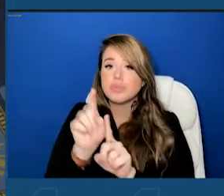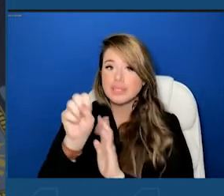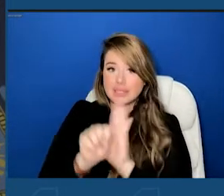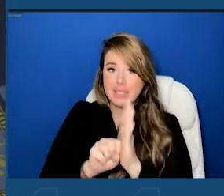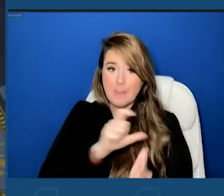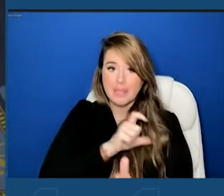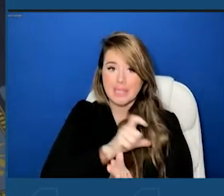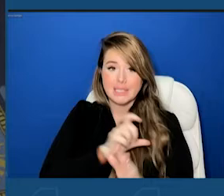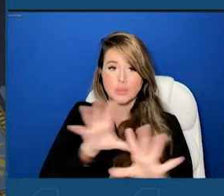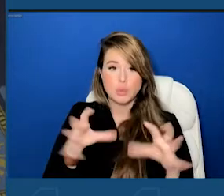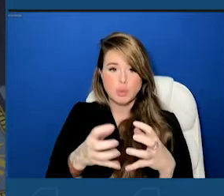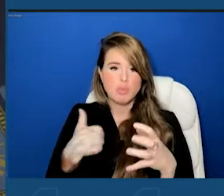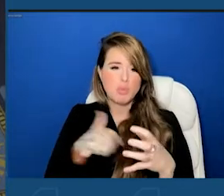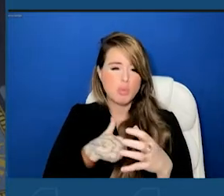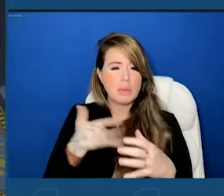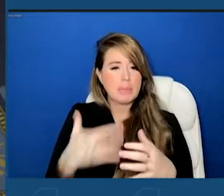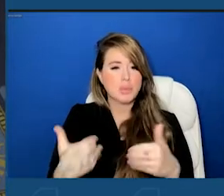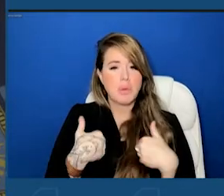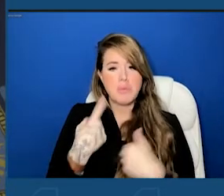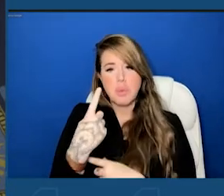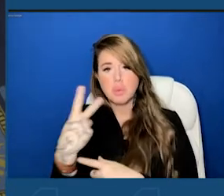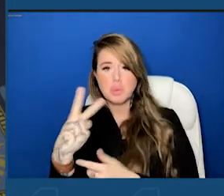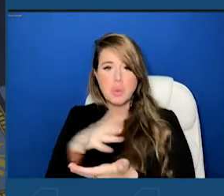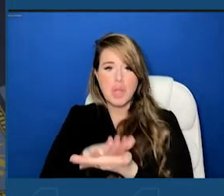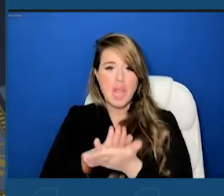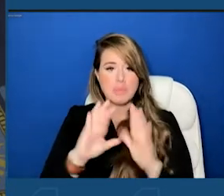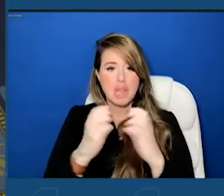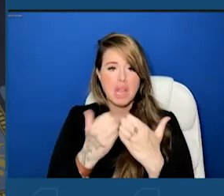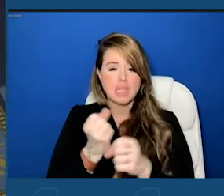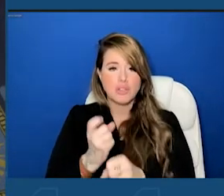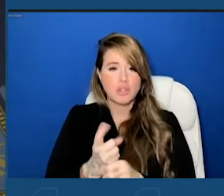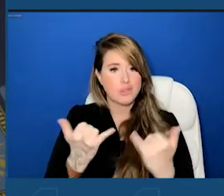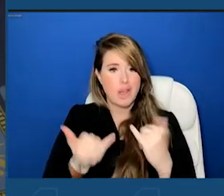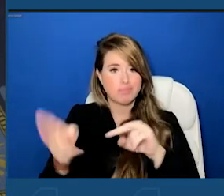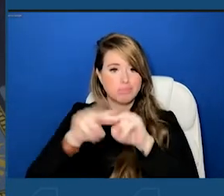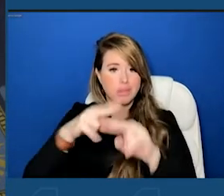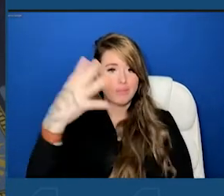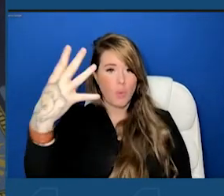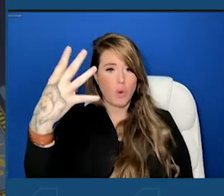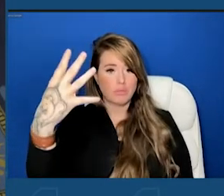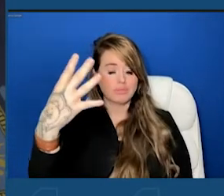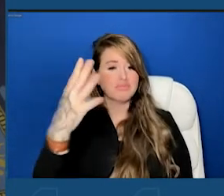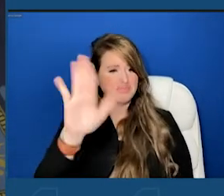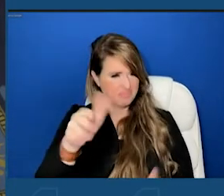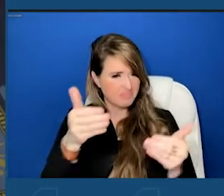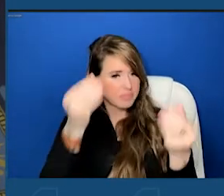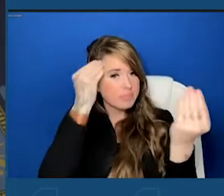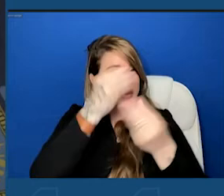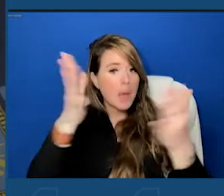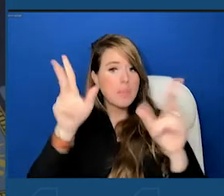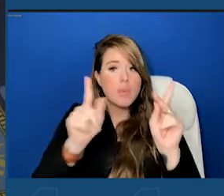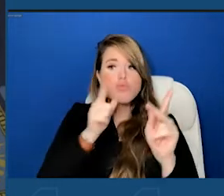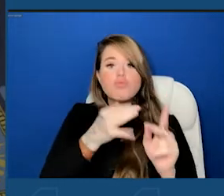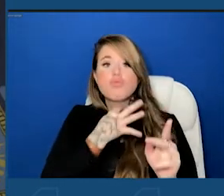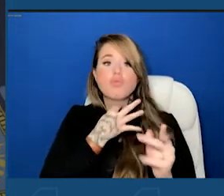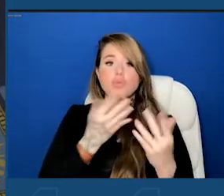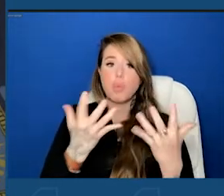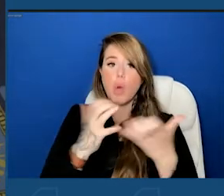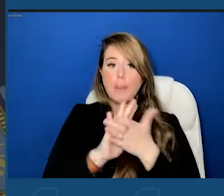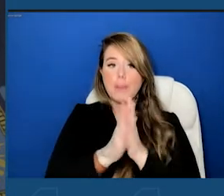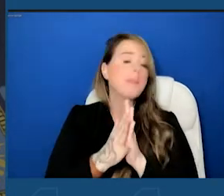2 academy classes a year. We're going to have 4. So get the word out. Someone wants to apply to be, part